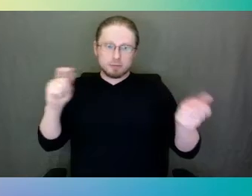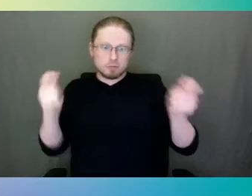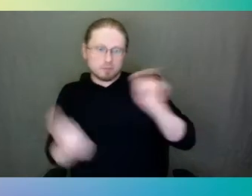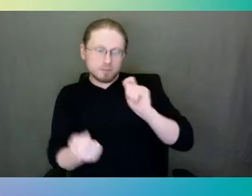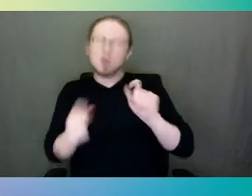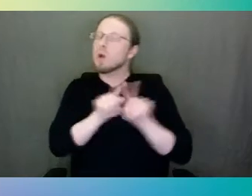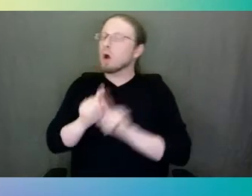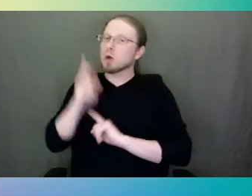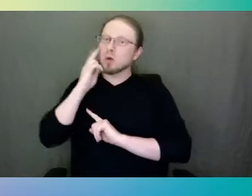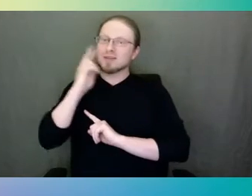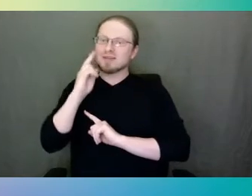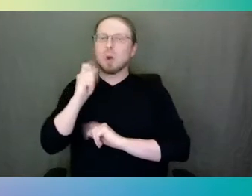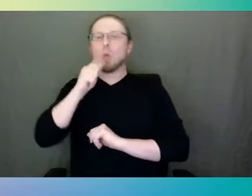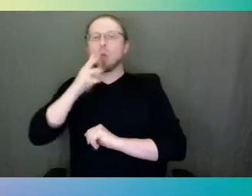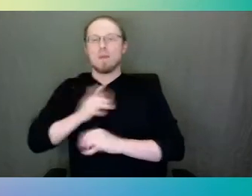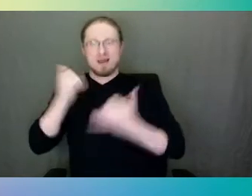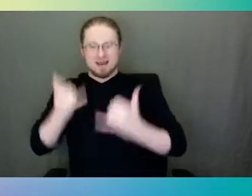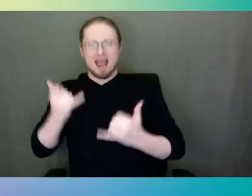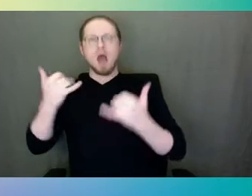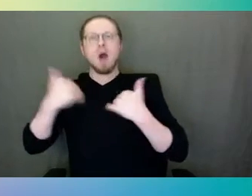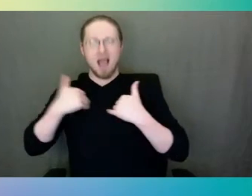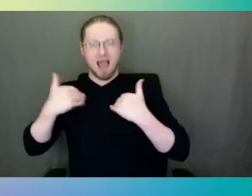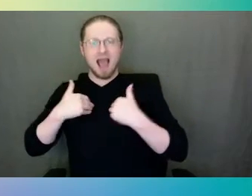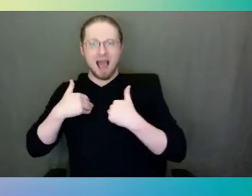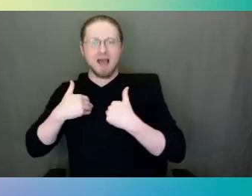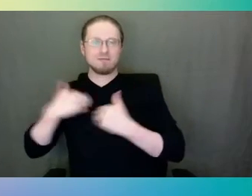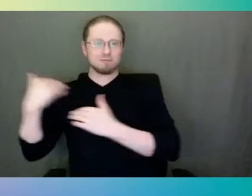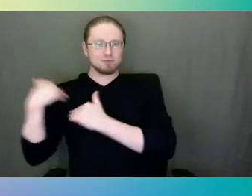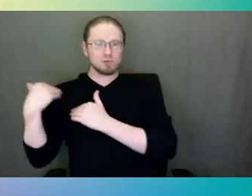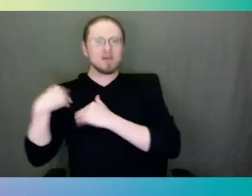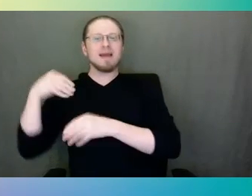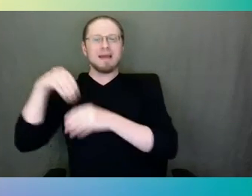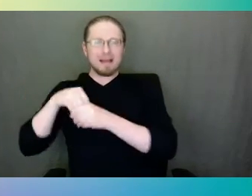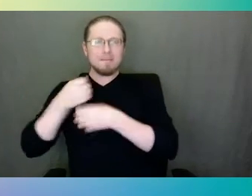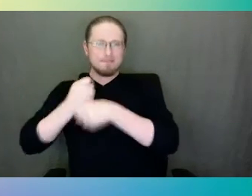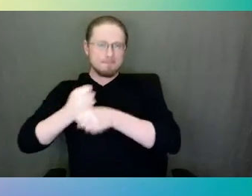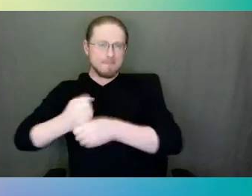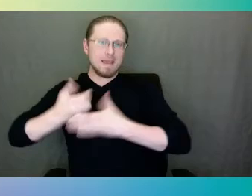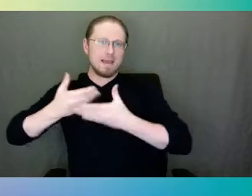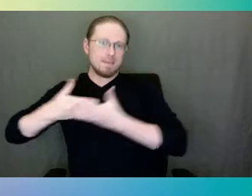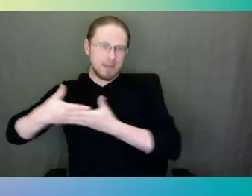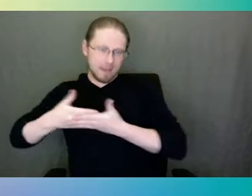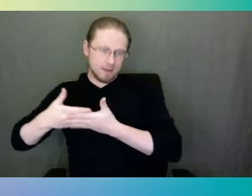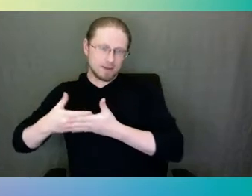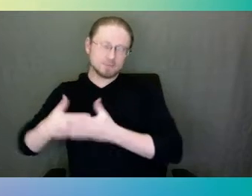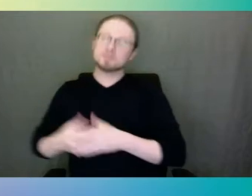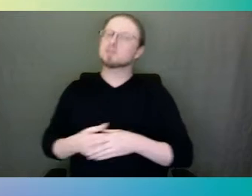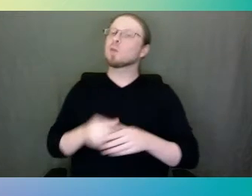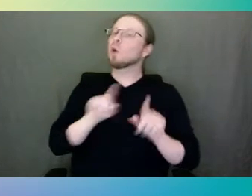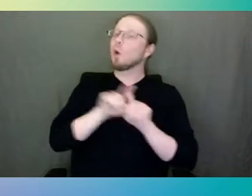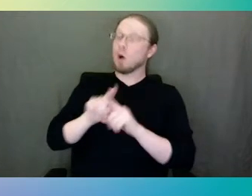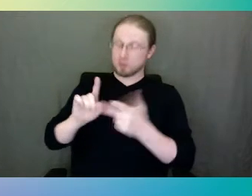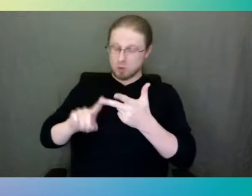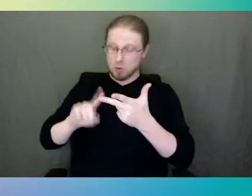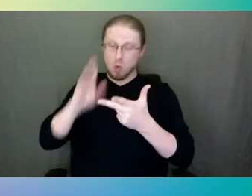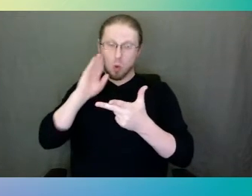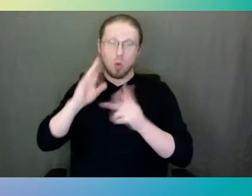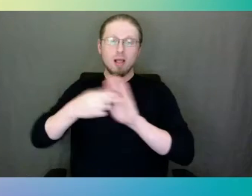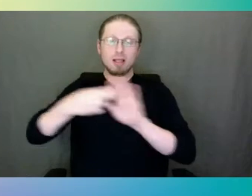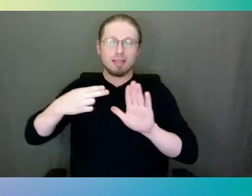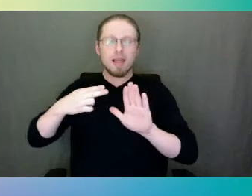of a child. We're also going to then name the vagina scientifically. And also, shockingly, it wasn't